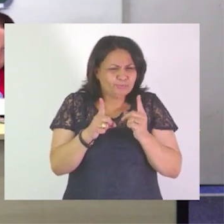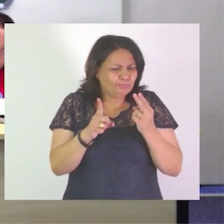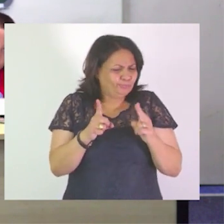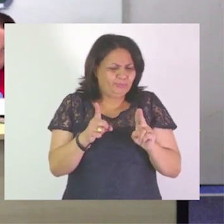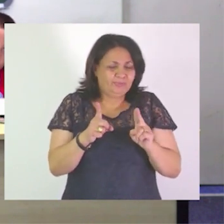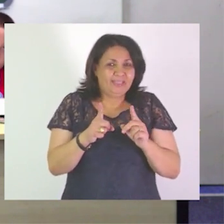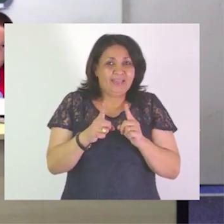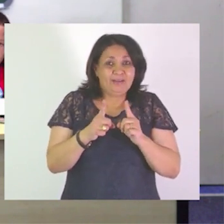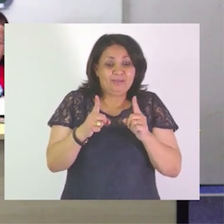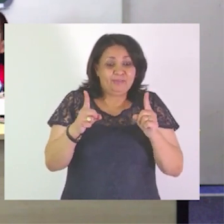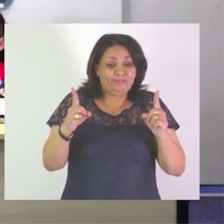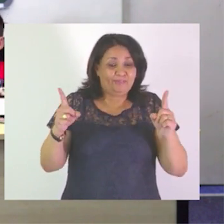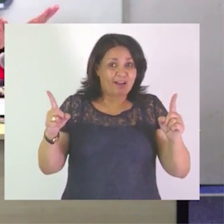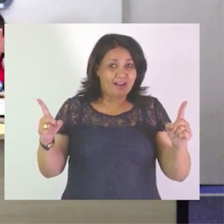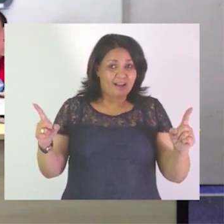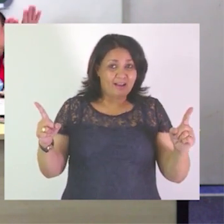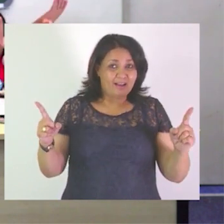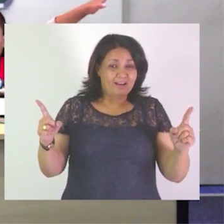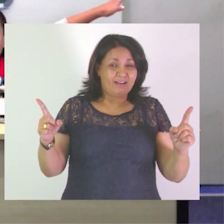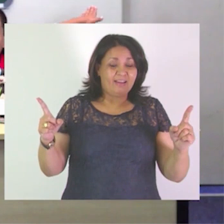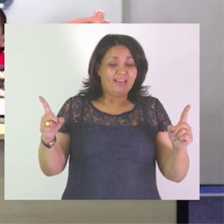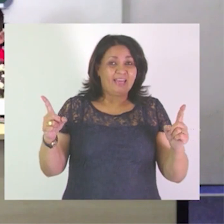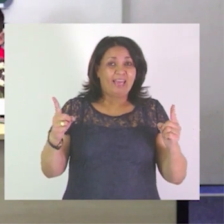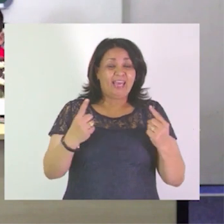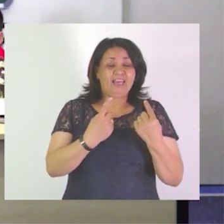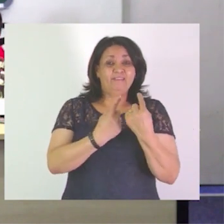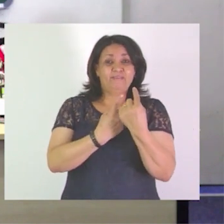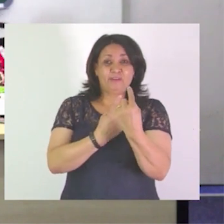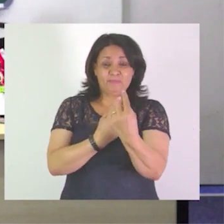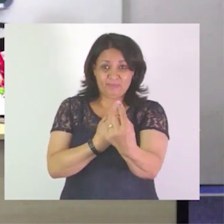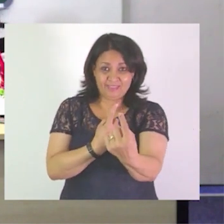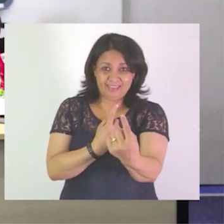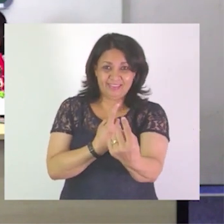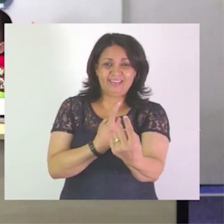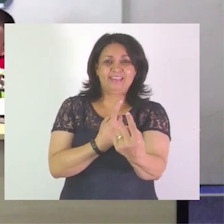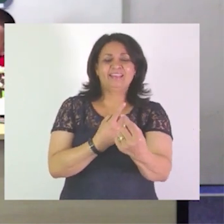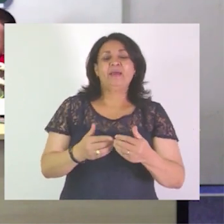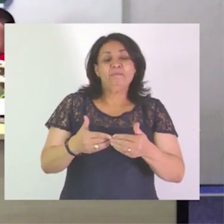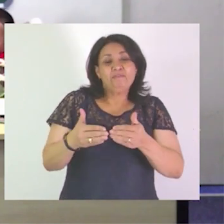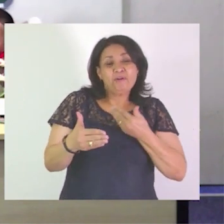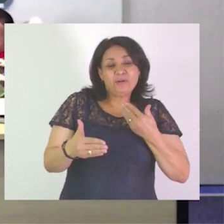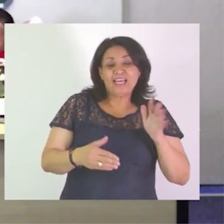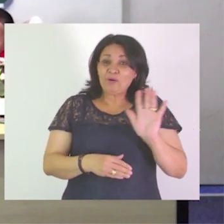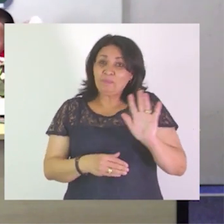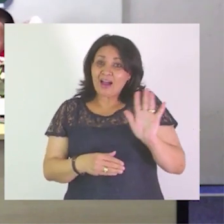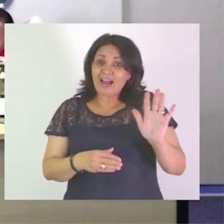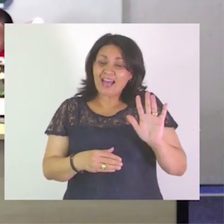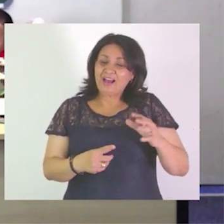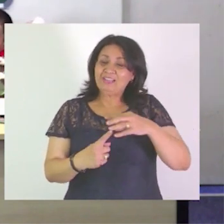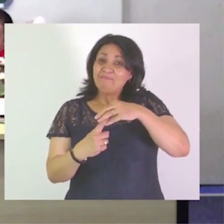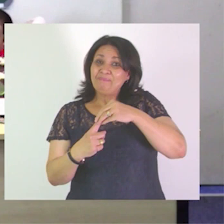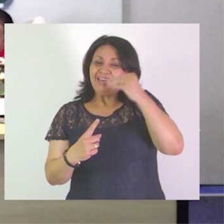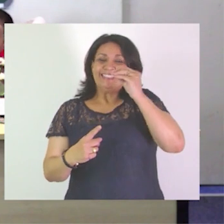by checking how far you are from the next person. Before we say goodbye, I want our special